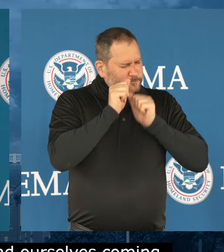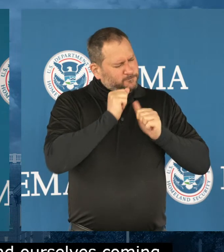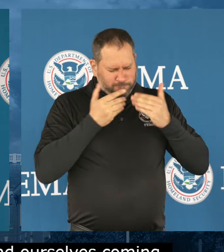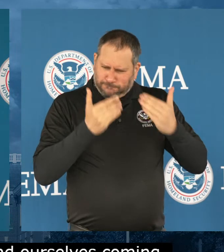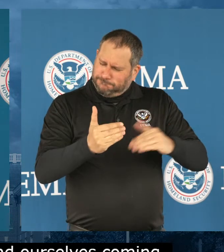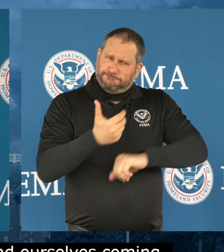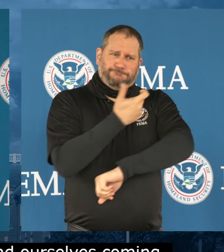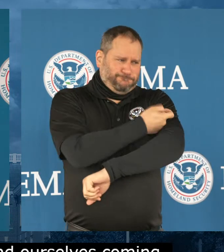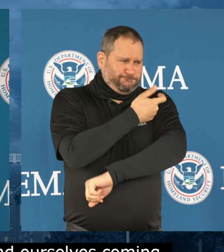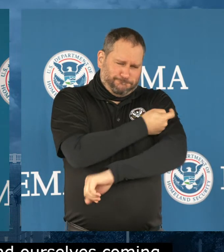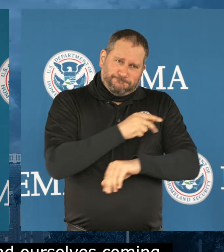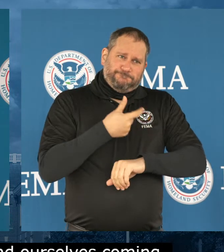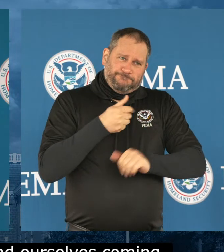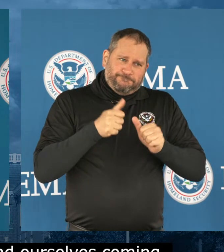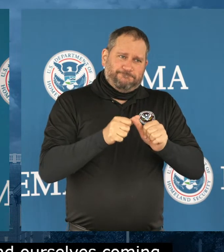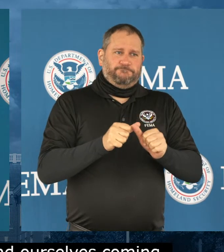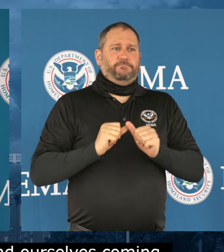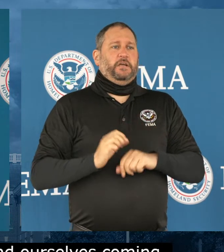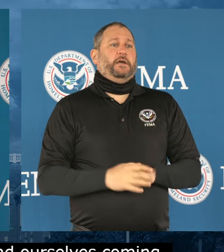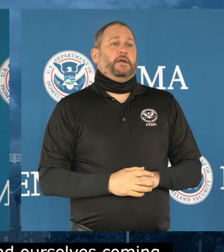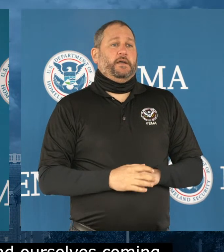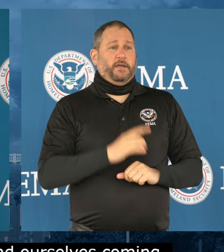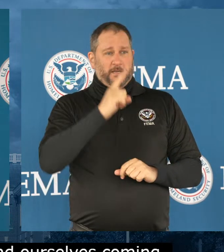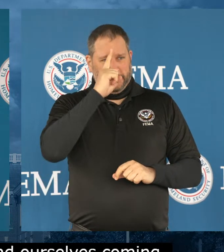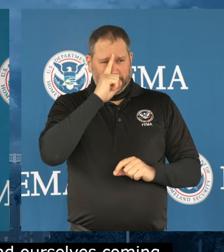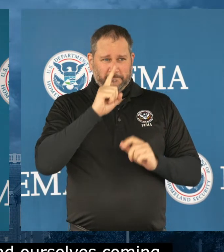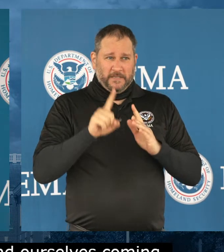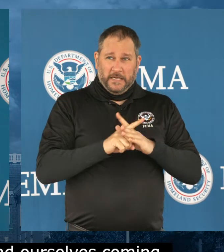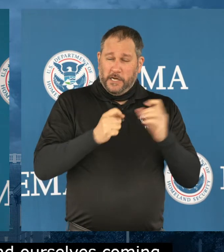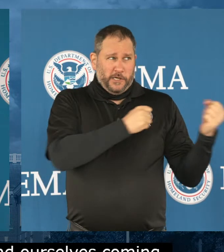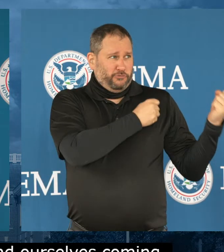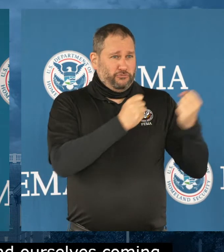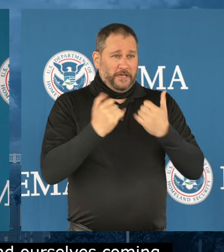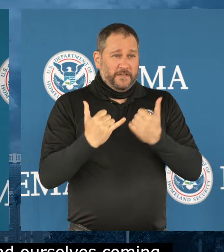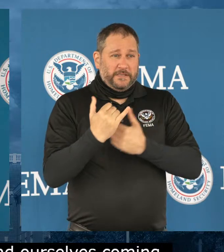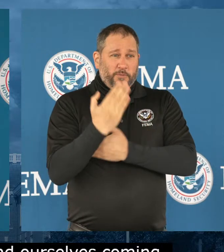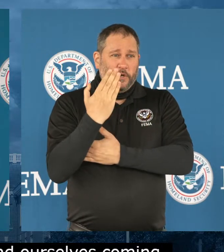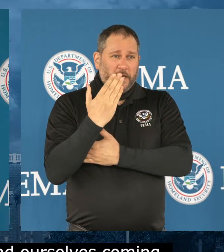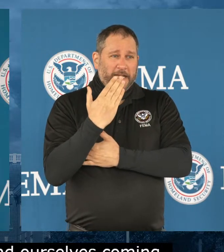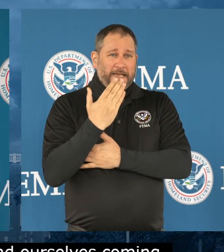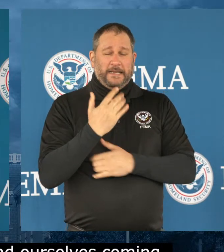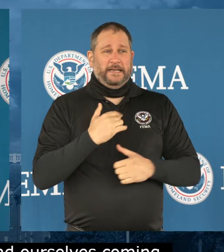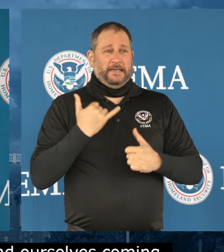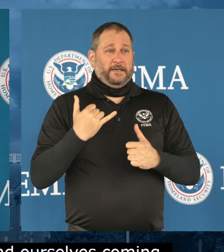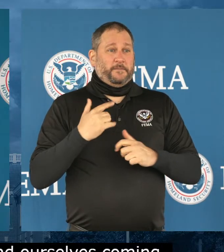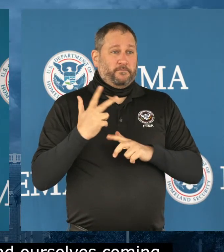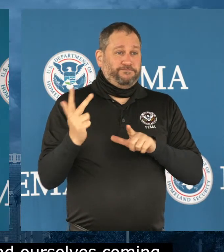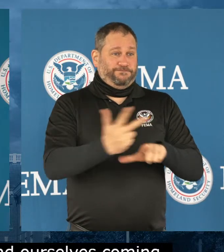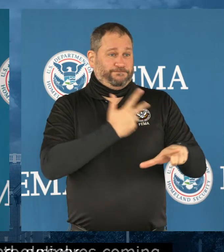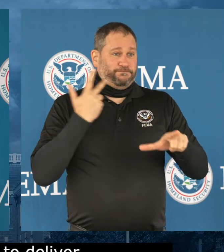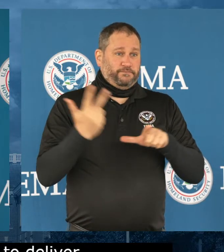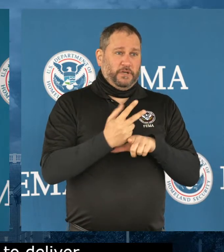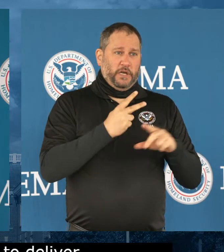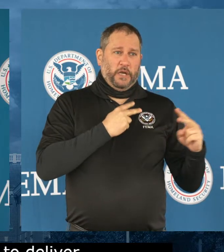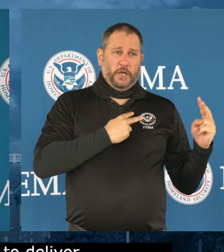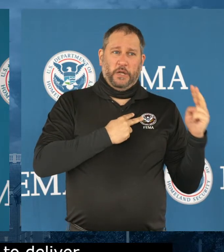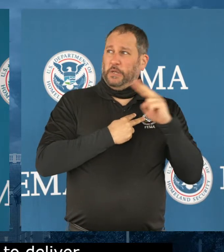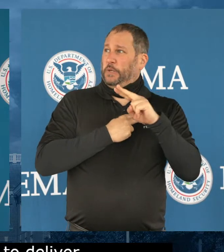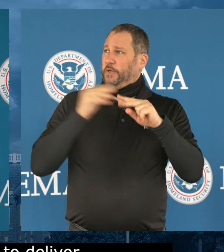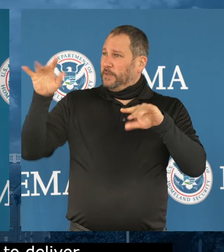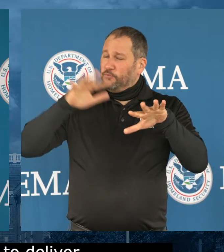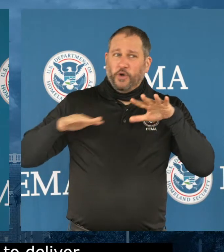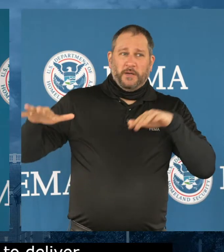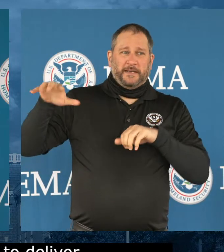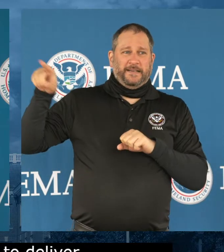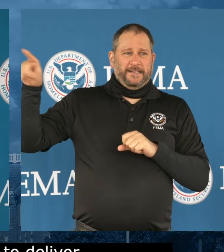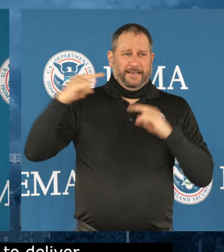You know, I had one thought as I was driving in this morning, coming into the Speedway. You looked out over the Speedway property and you see all the tents,